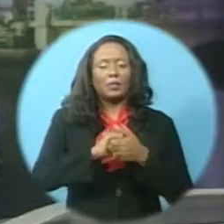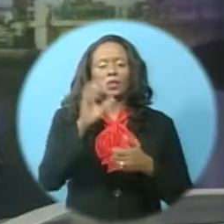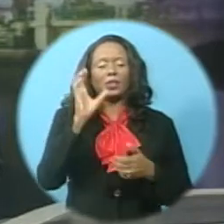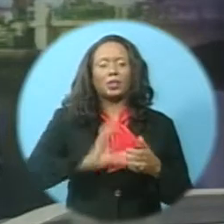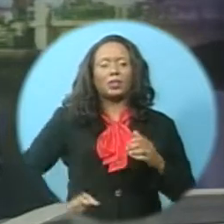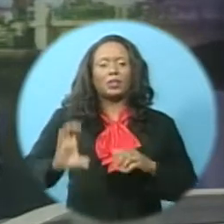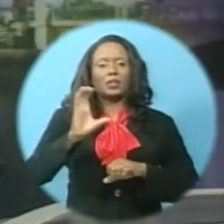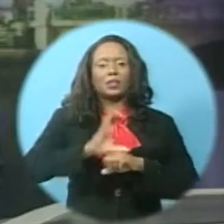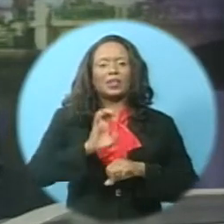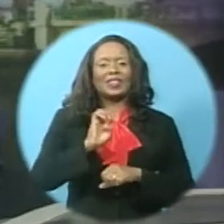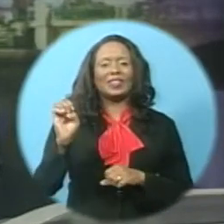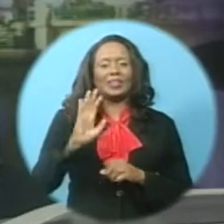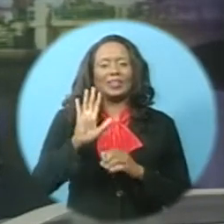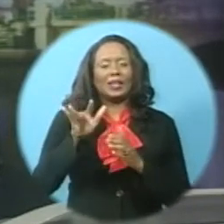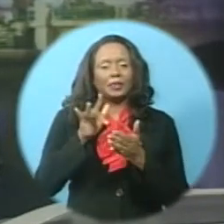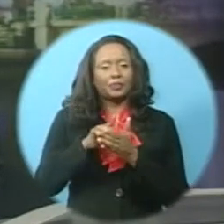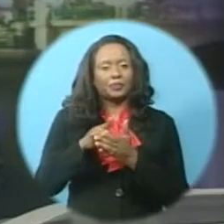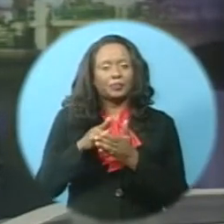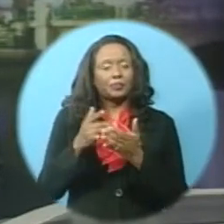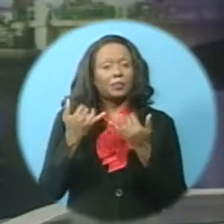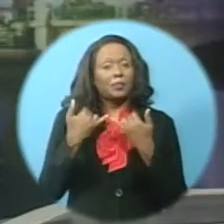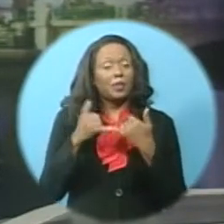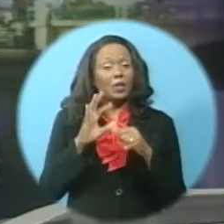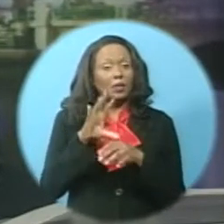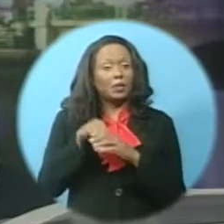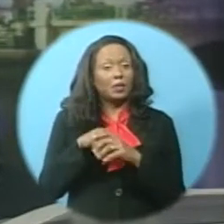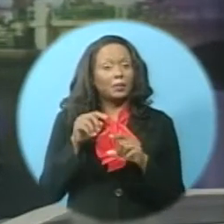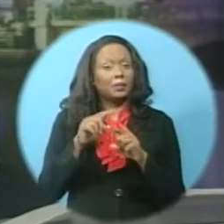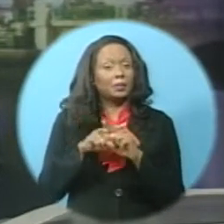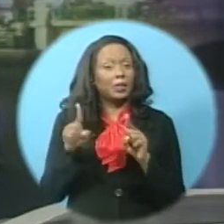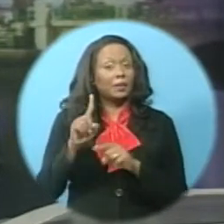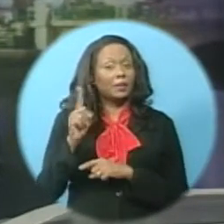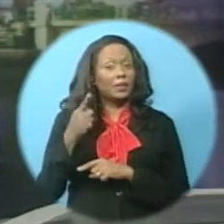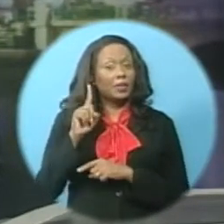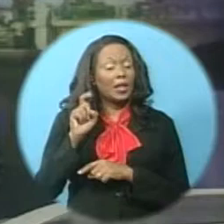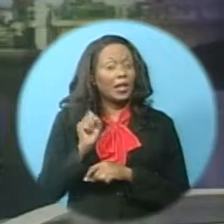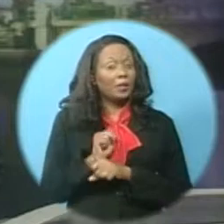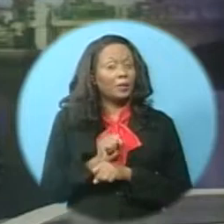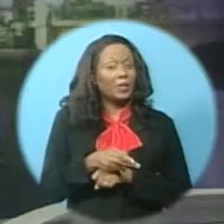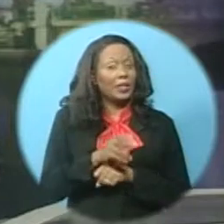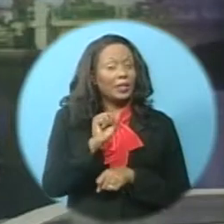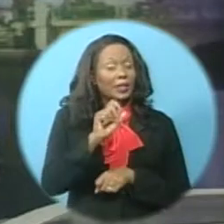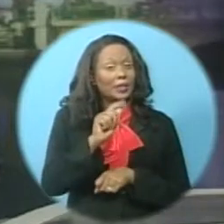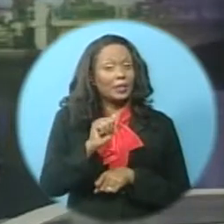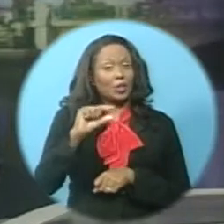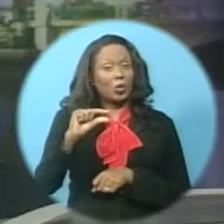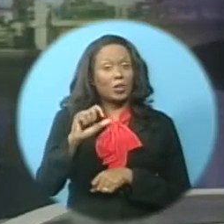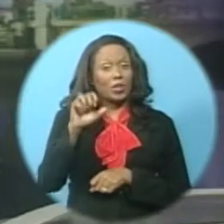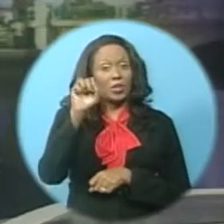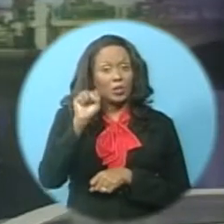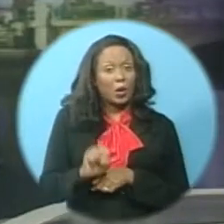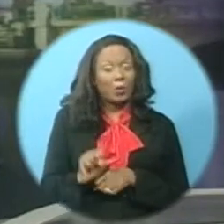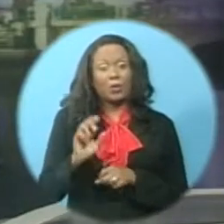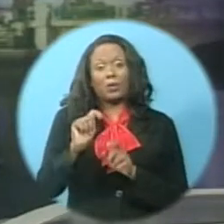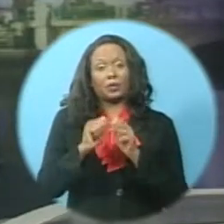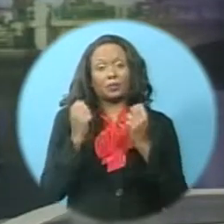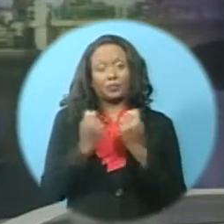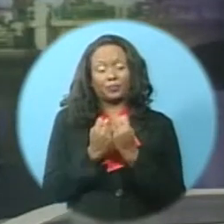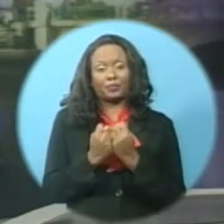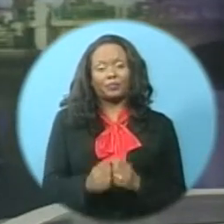champions Christchurch East Central are still in the running, but they will first have to get past a determined St. George South team.